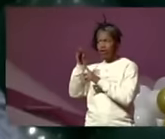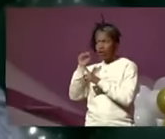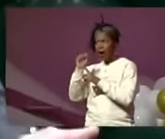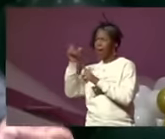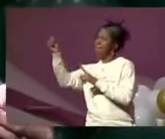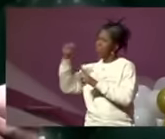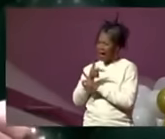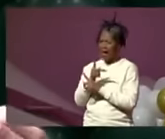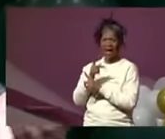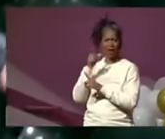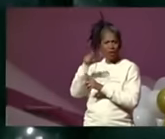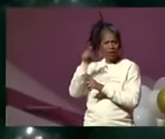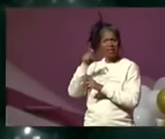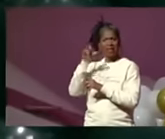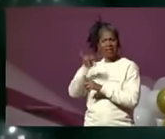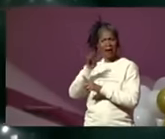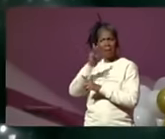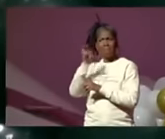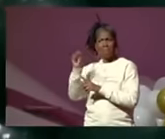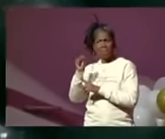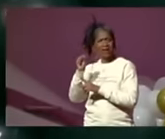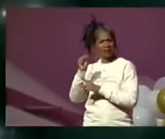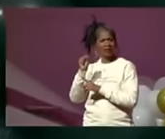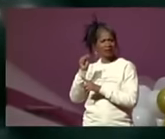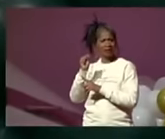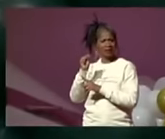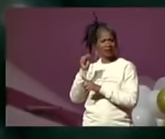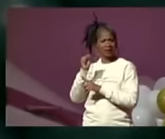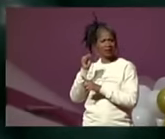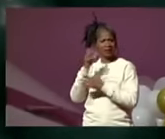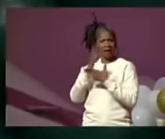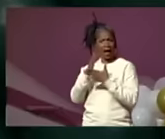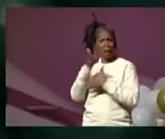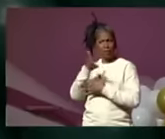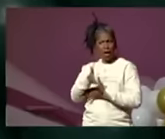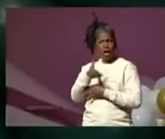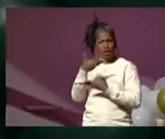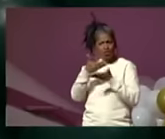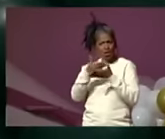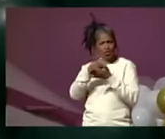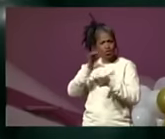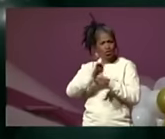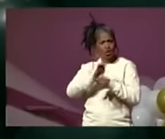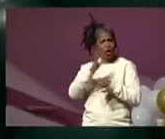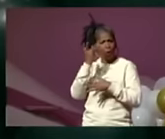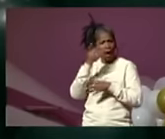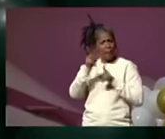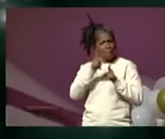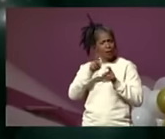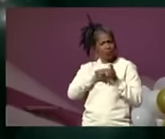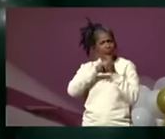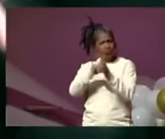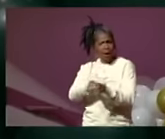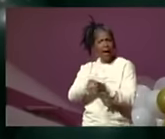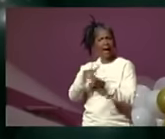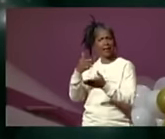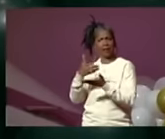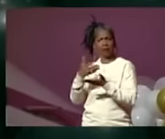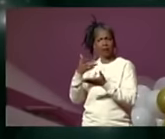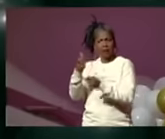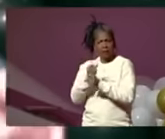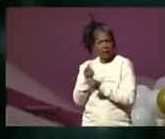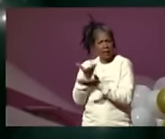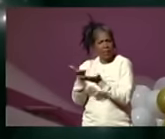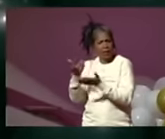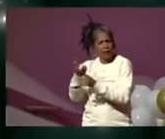back. And that's the third, right? That's the third, which is what day? Wednesday? Wednesday the